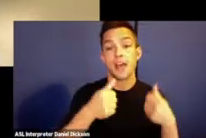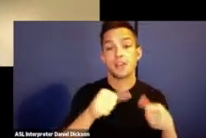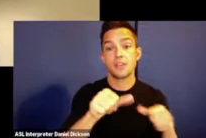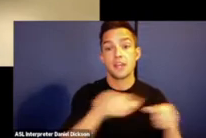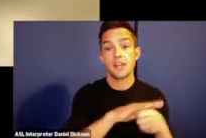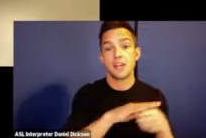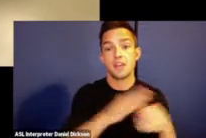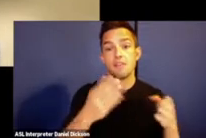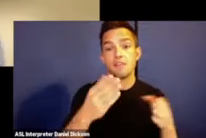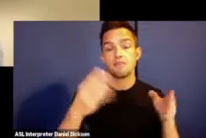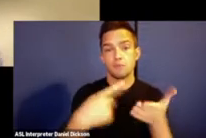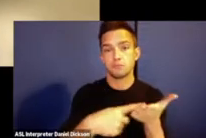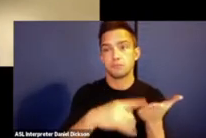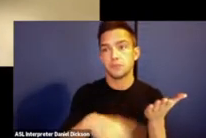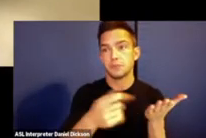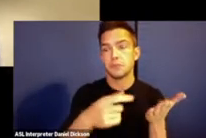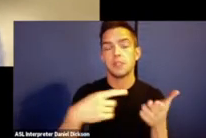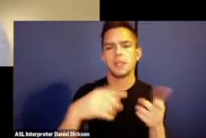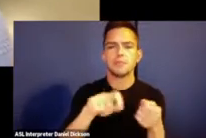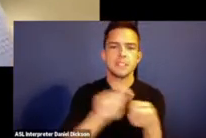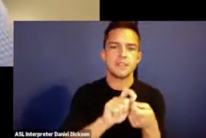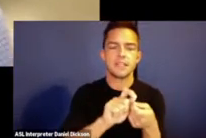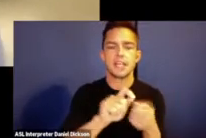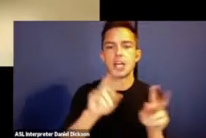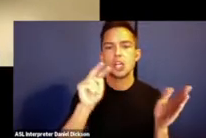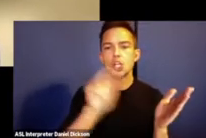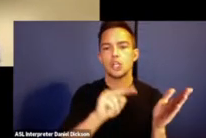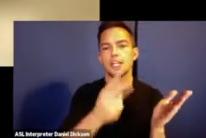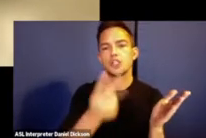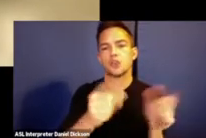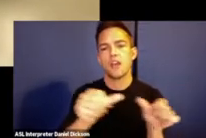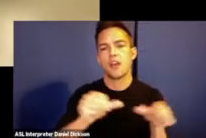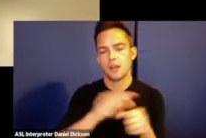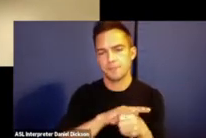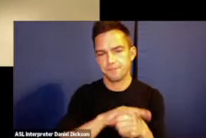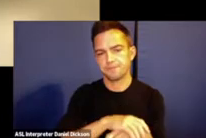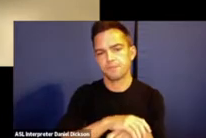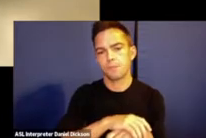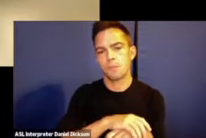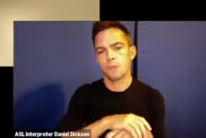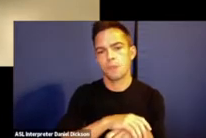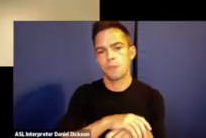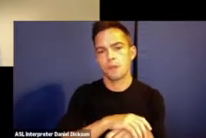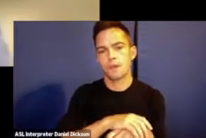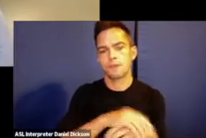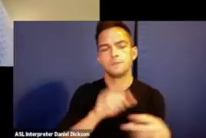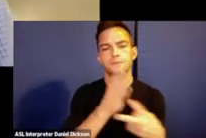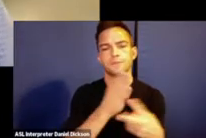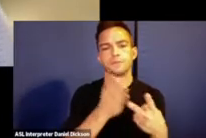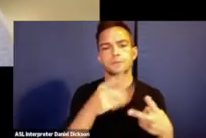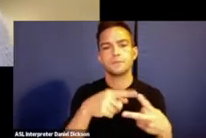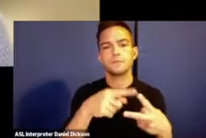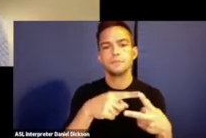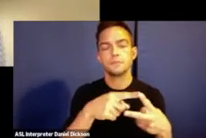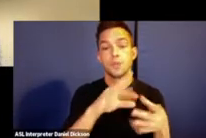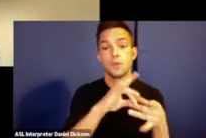doing, and particularly looking at two areas work. First of all, areas